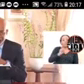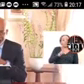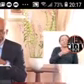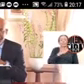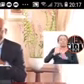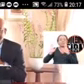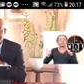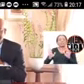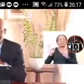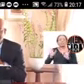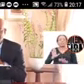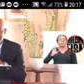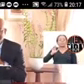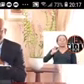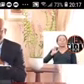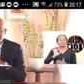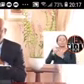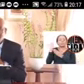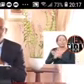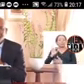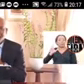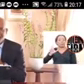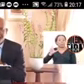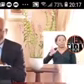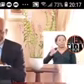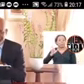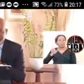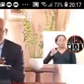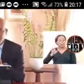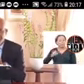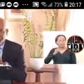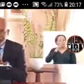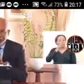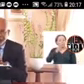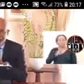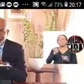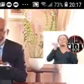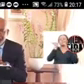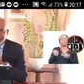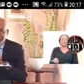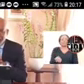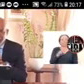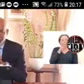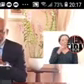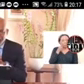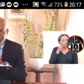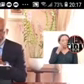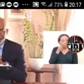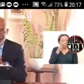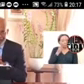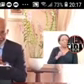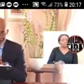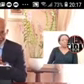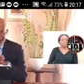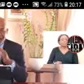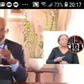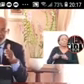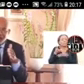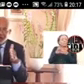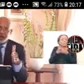21st, you are required to stay at home, but there are also certain